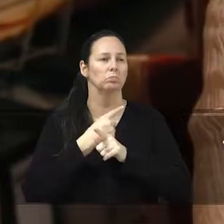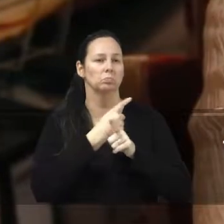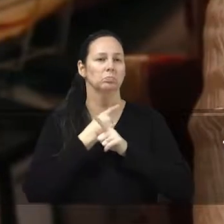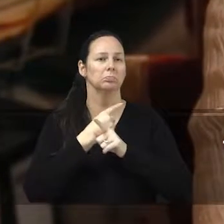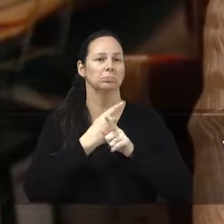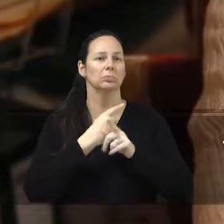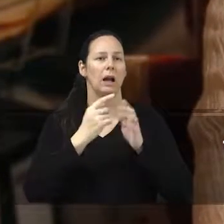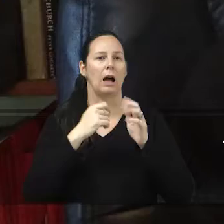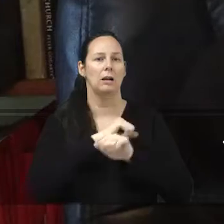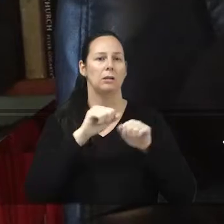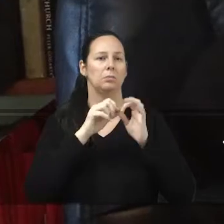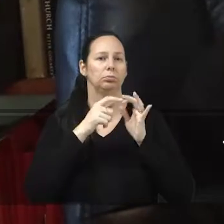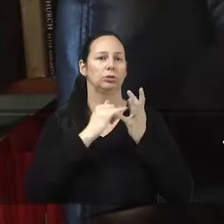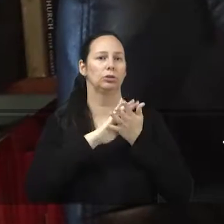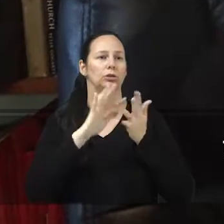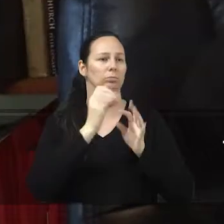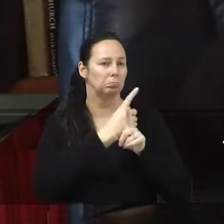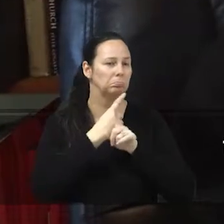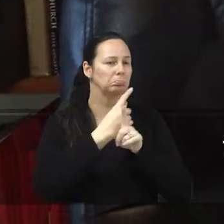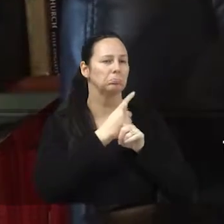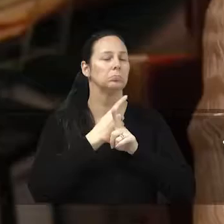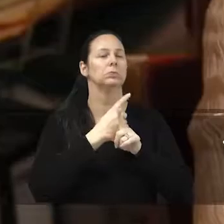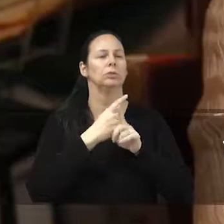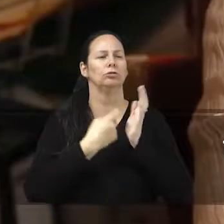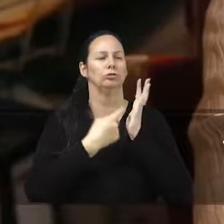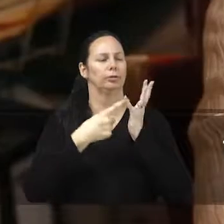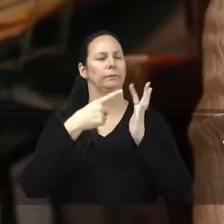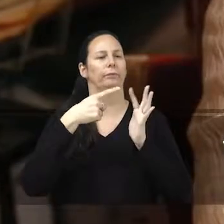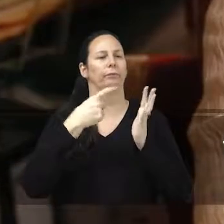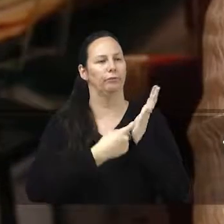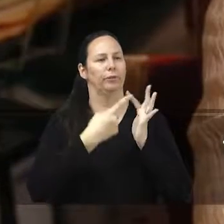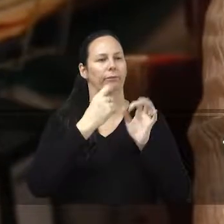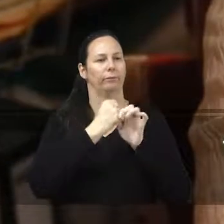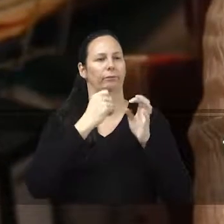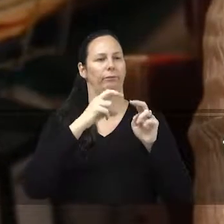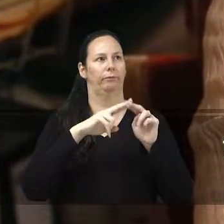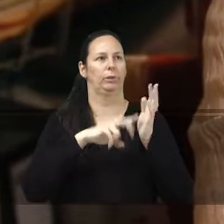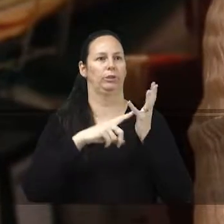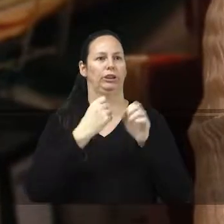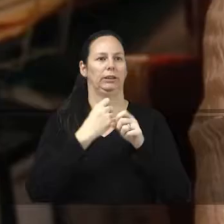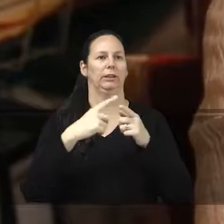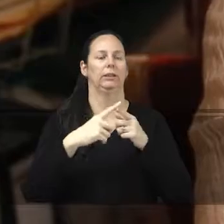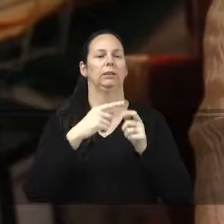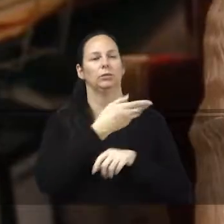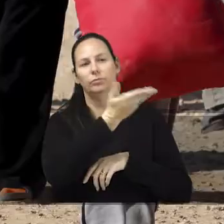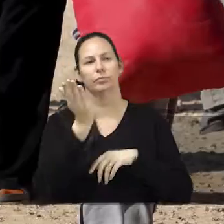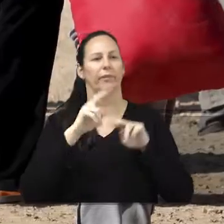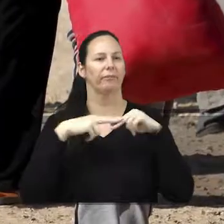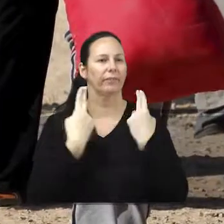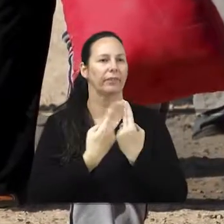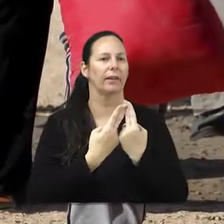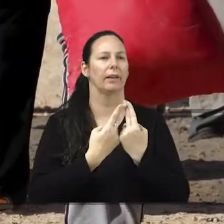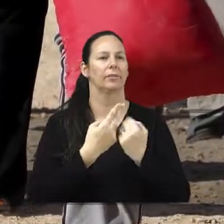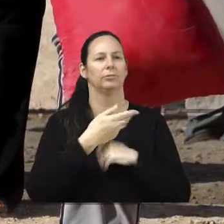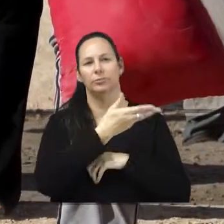mm-hmm. And we talked about, our bishops talked about the refugee issues here. These are all families. Mm-hmm. These are